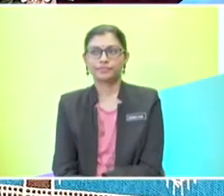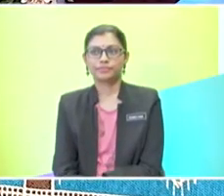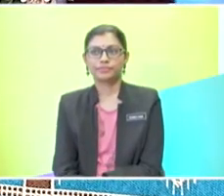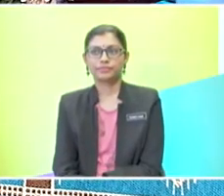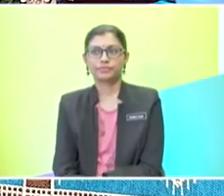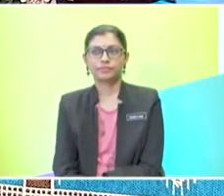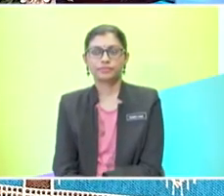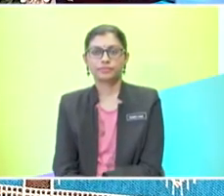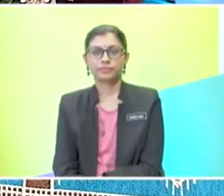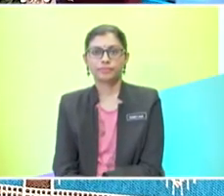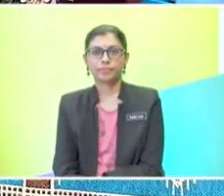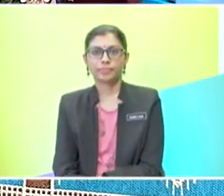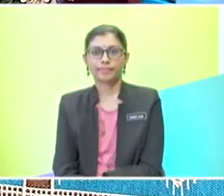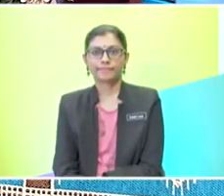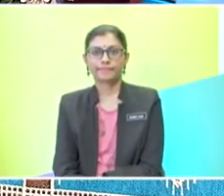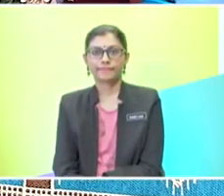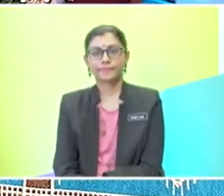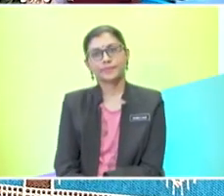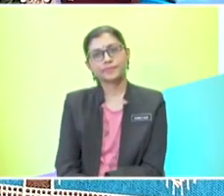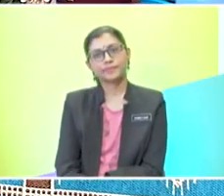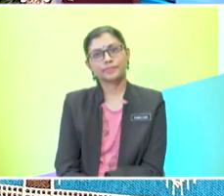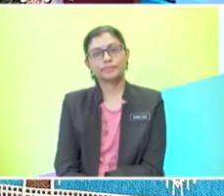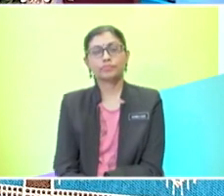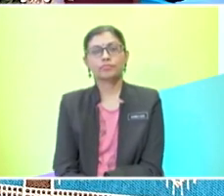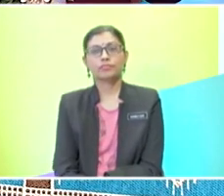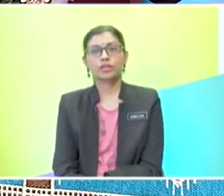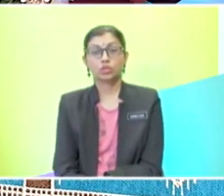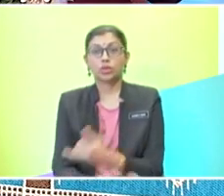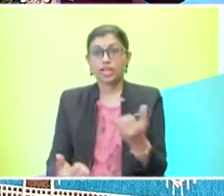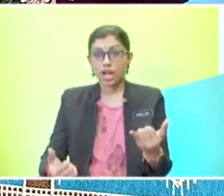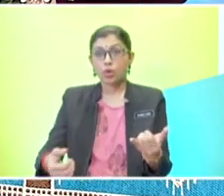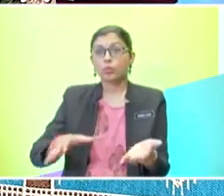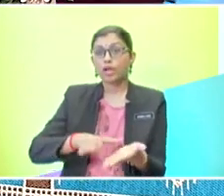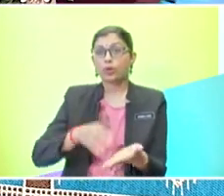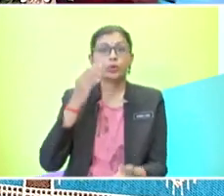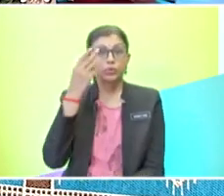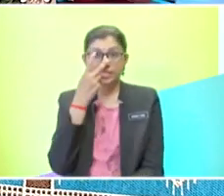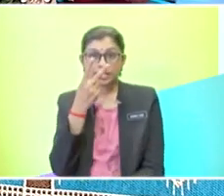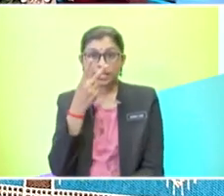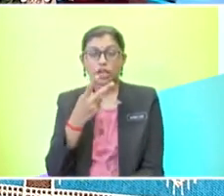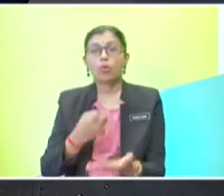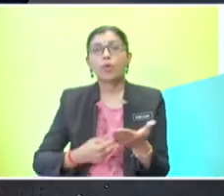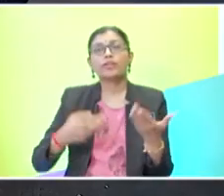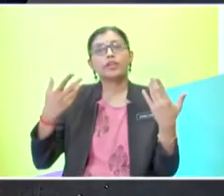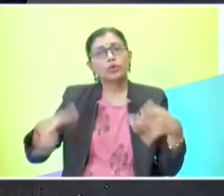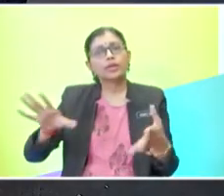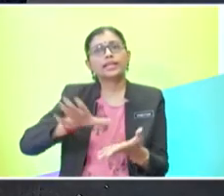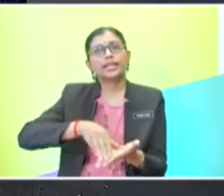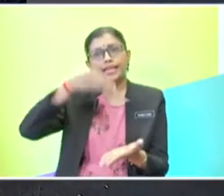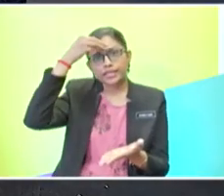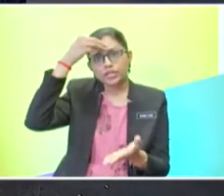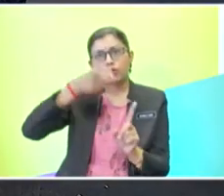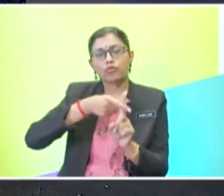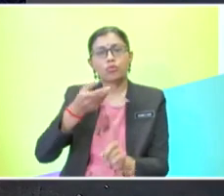also tell us what we have learned so far for this entire lesson. Yes, why not? So, for